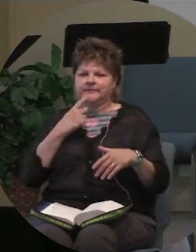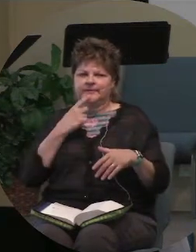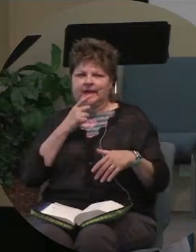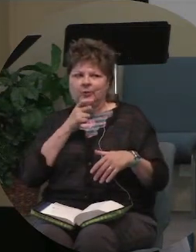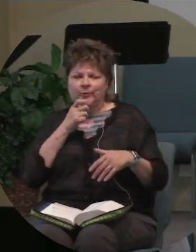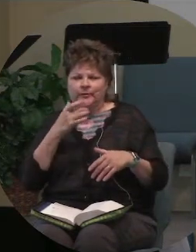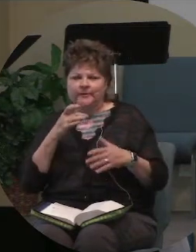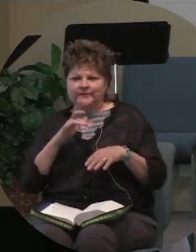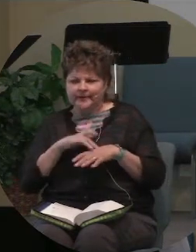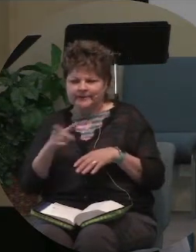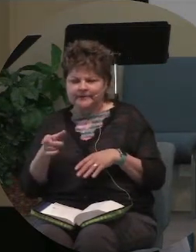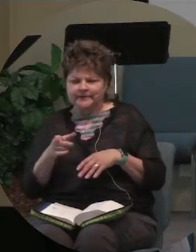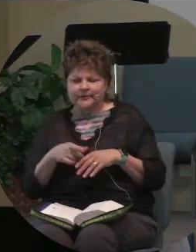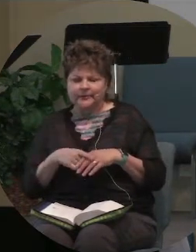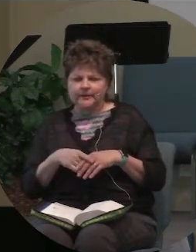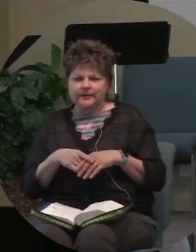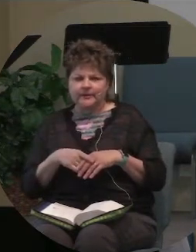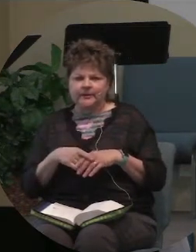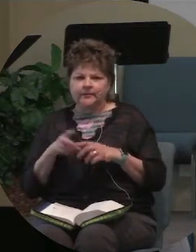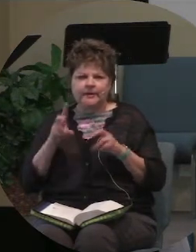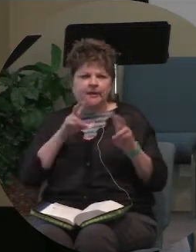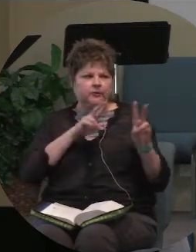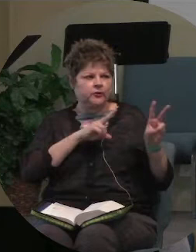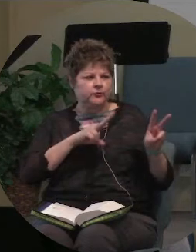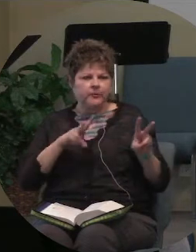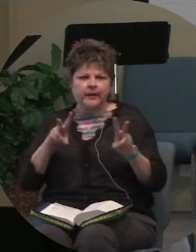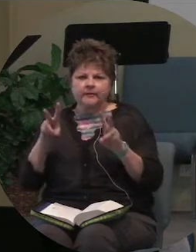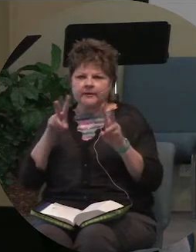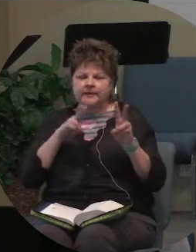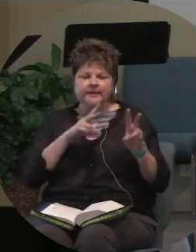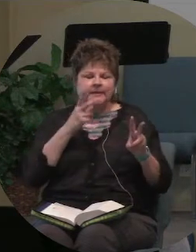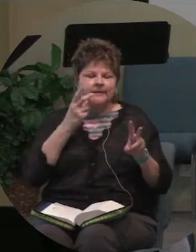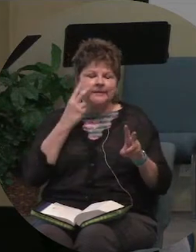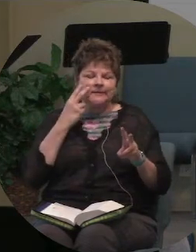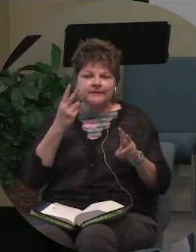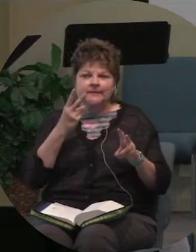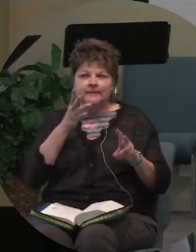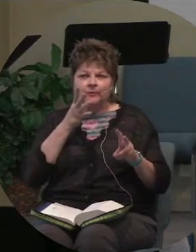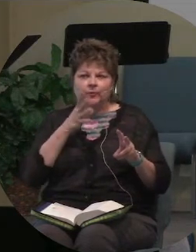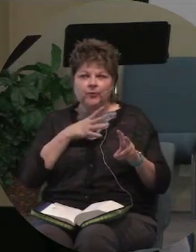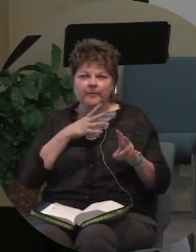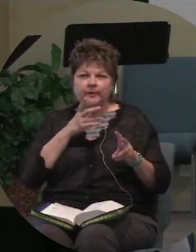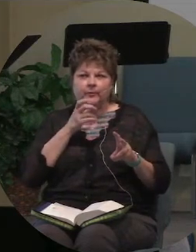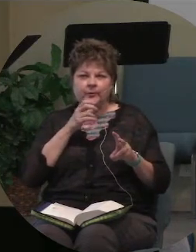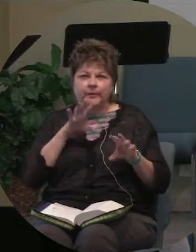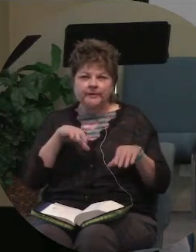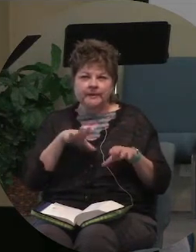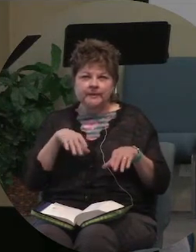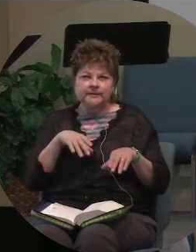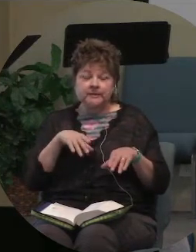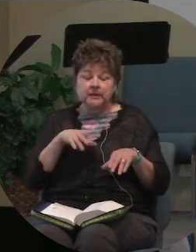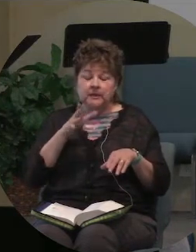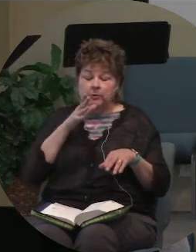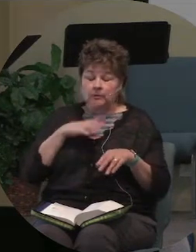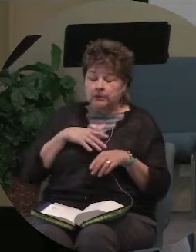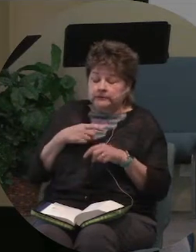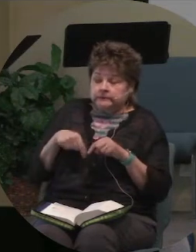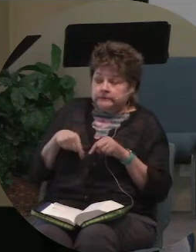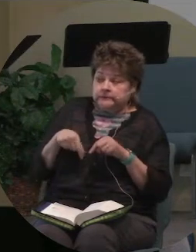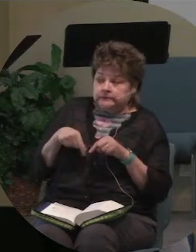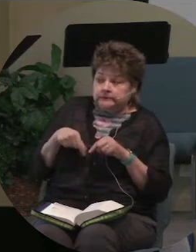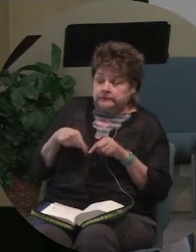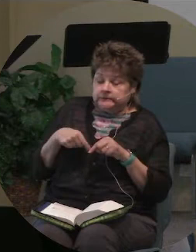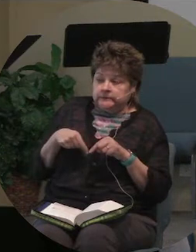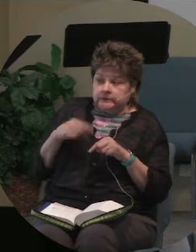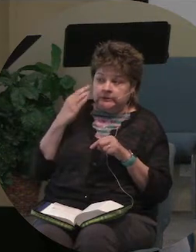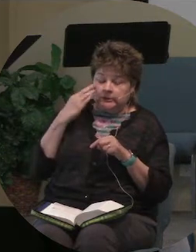me?'" But he looked around to see the woman who had done this. But the woman, fearing and trembling, aware of what